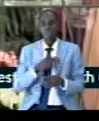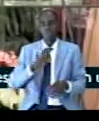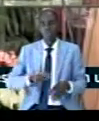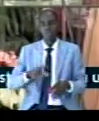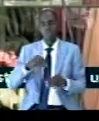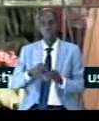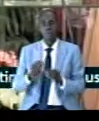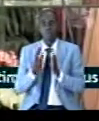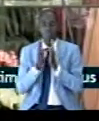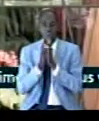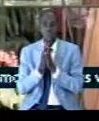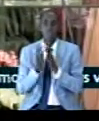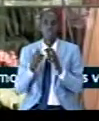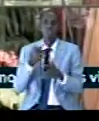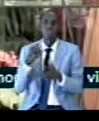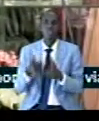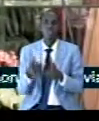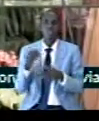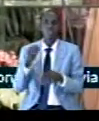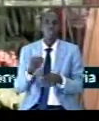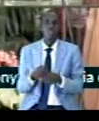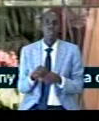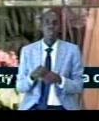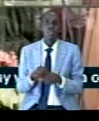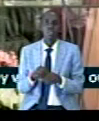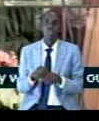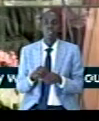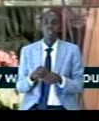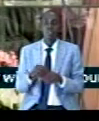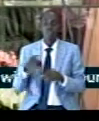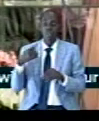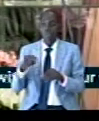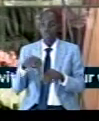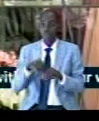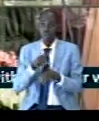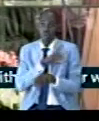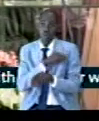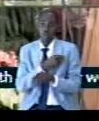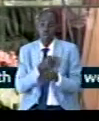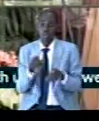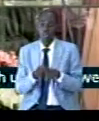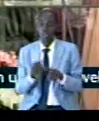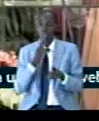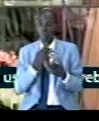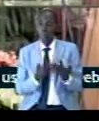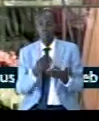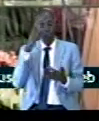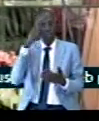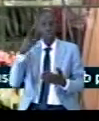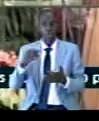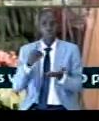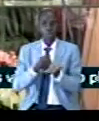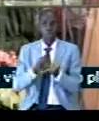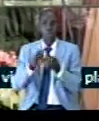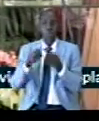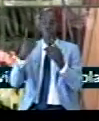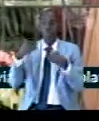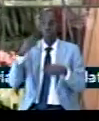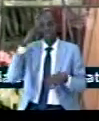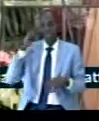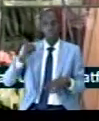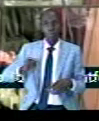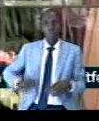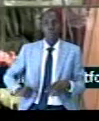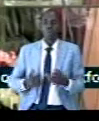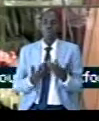Then in the ward when we are waiting for the surgeon to come and do the operation, we waited throughout the night.